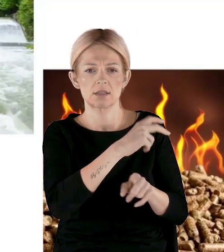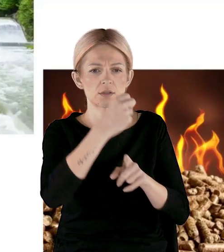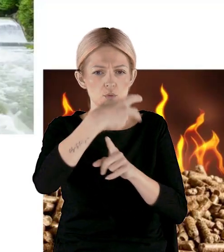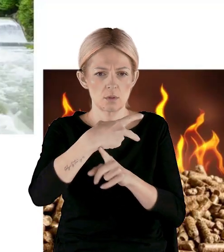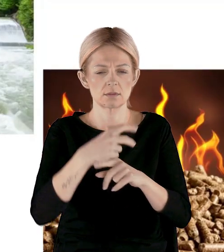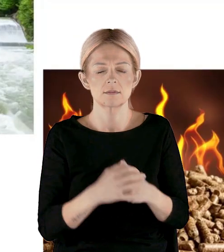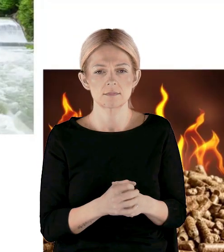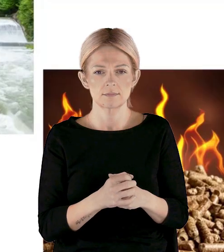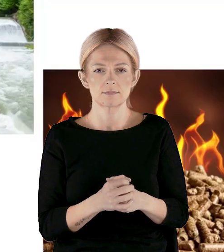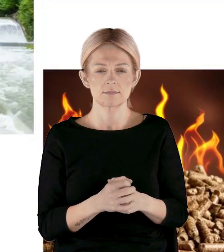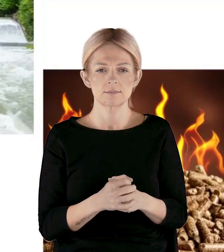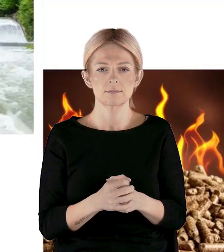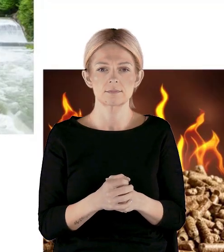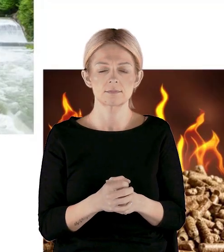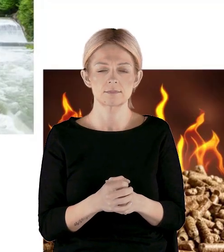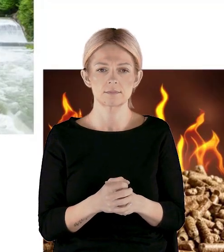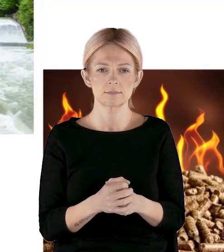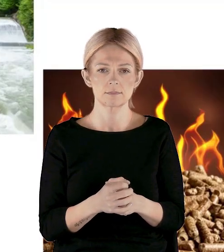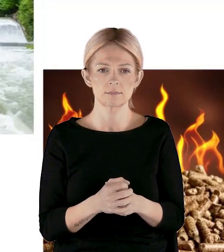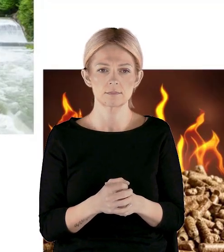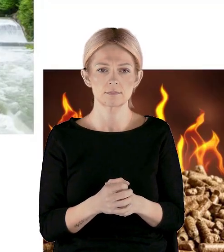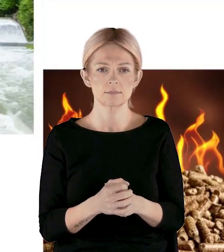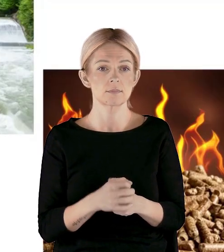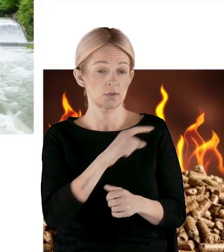example, to obtain hot water.